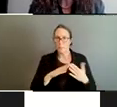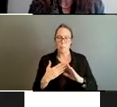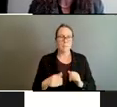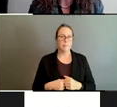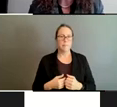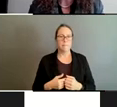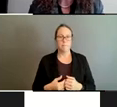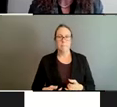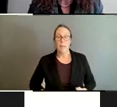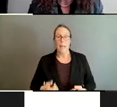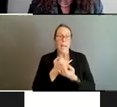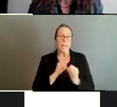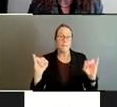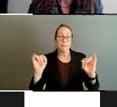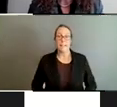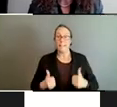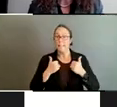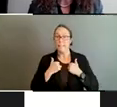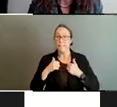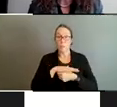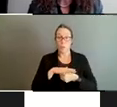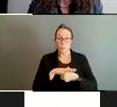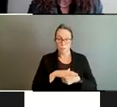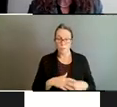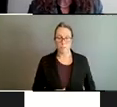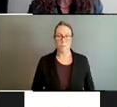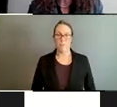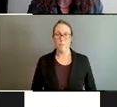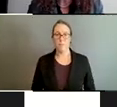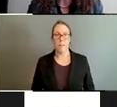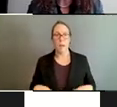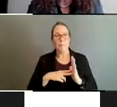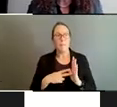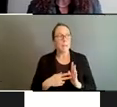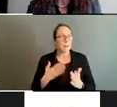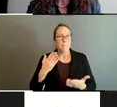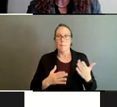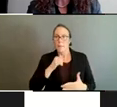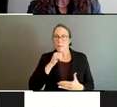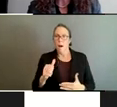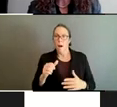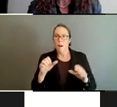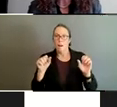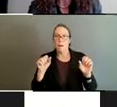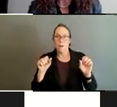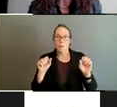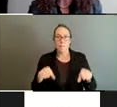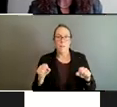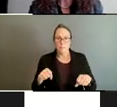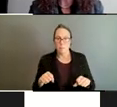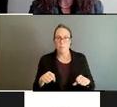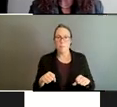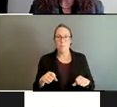living locations where, you know, it's not feasible for them to come to FEMA. So